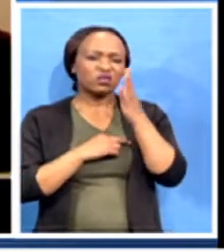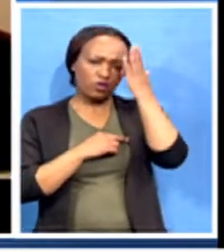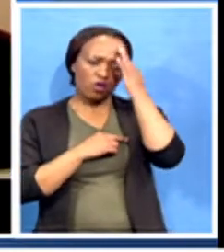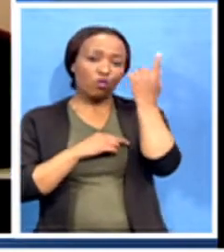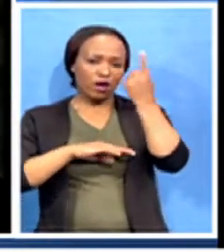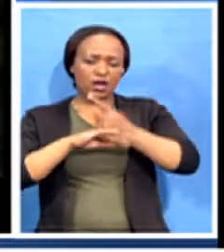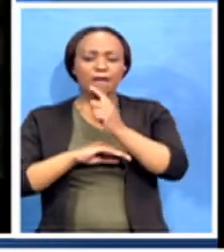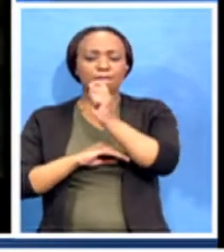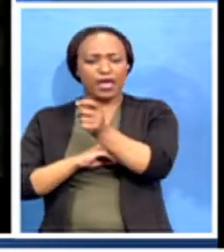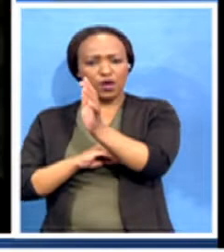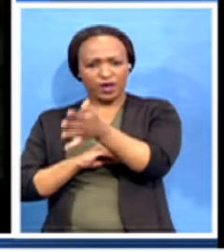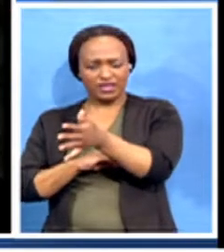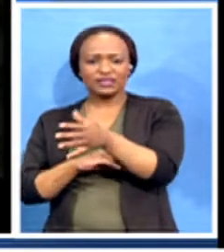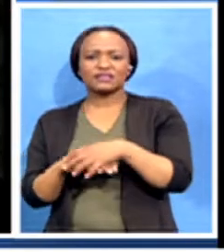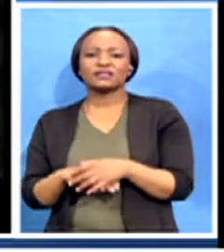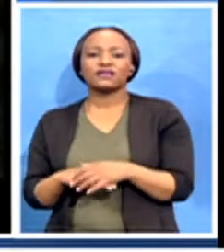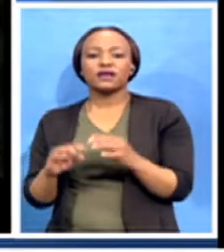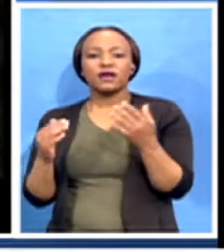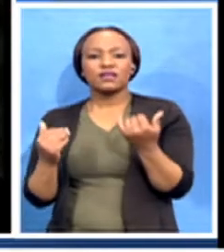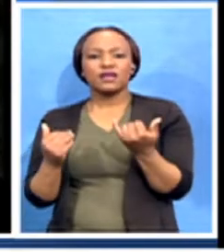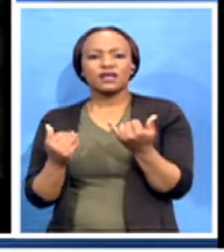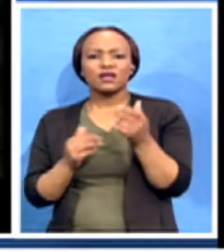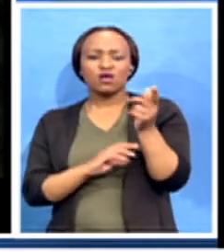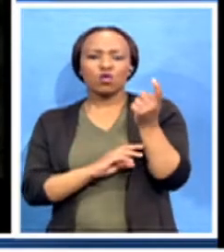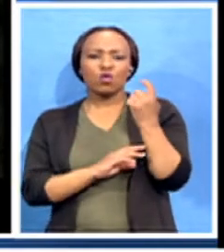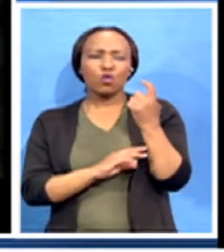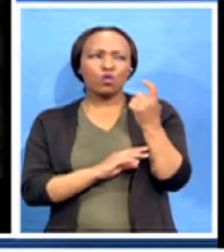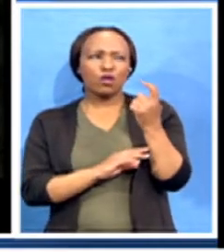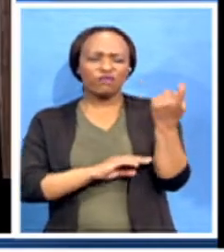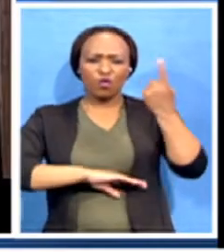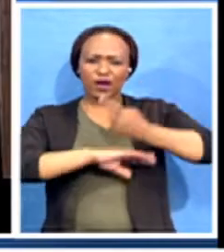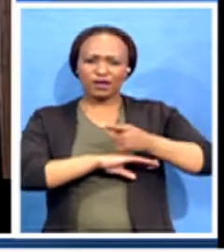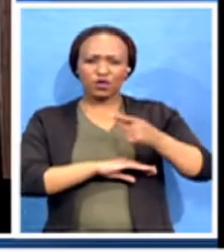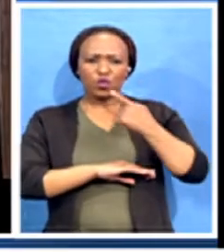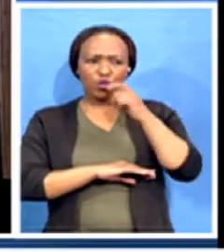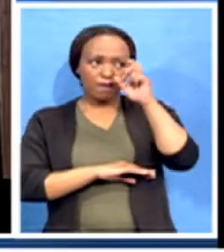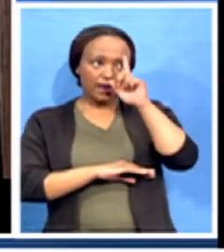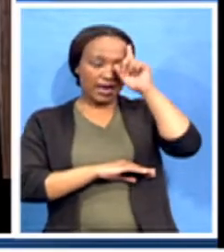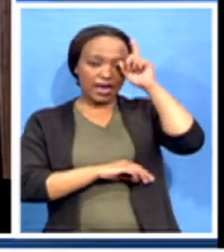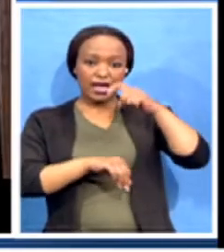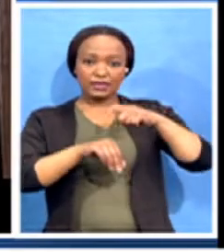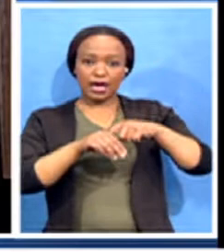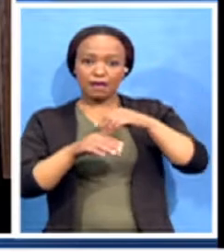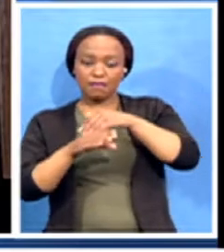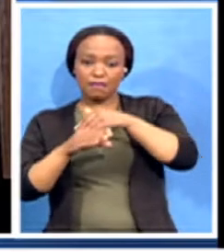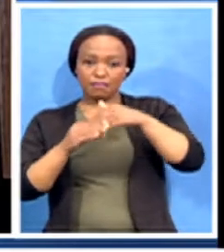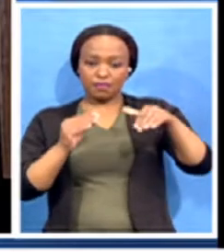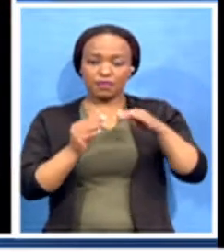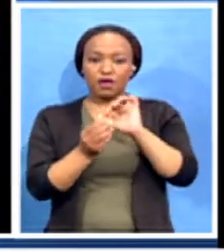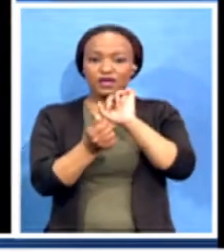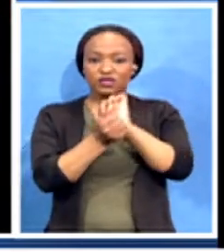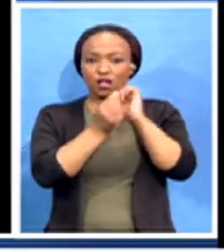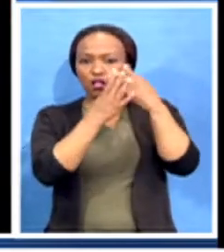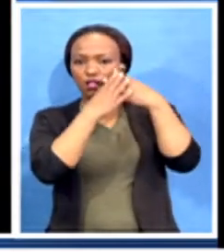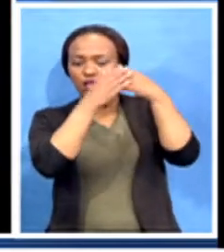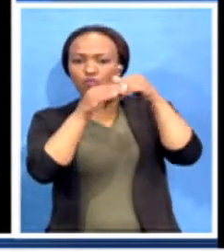pay. And then a lighter note is the recalling of the day Mandela was released. We were all